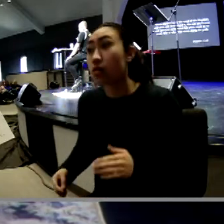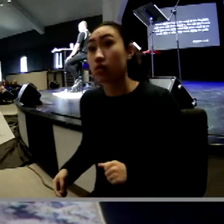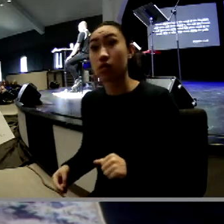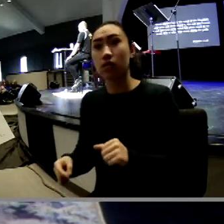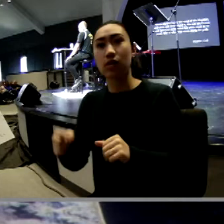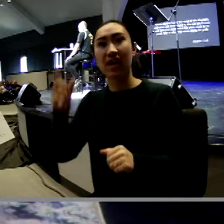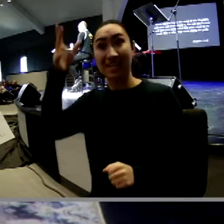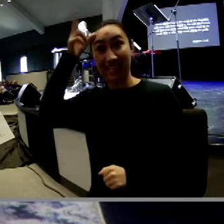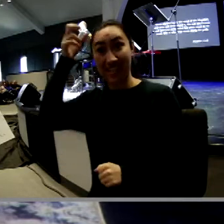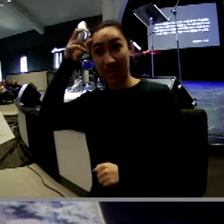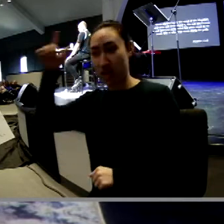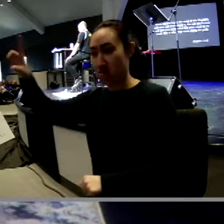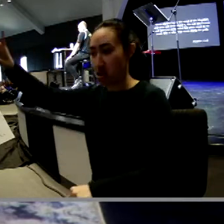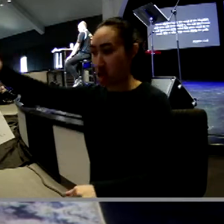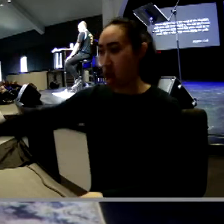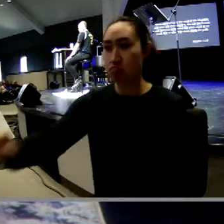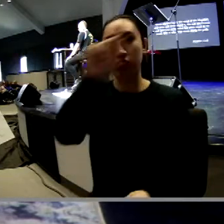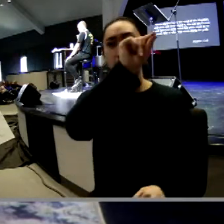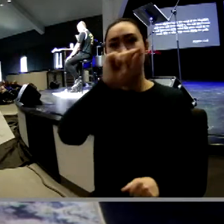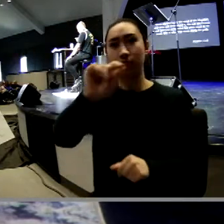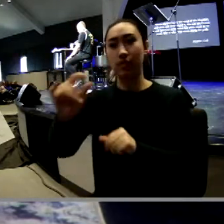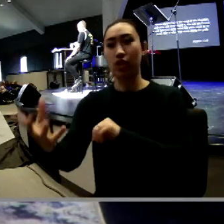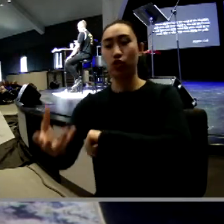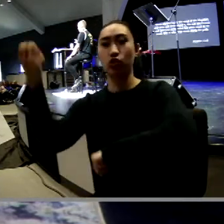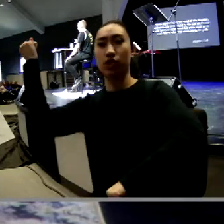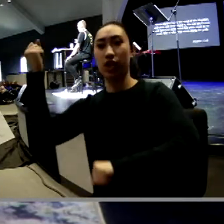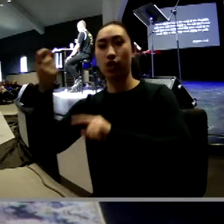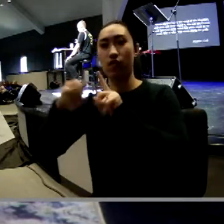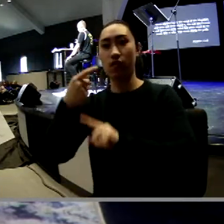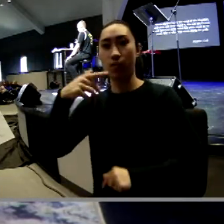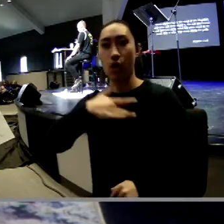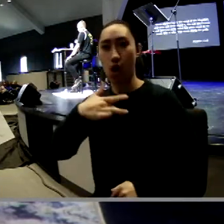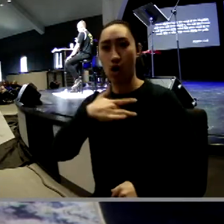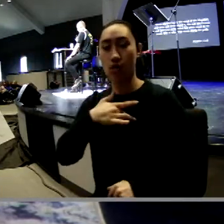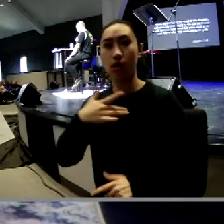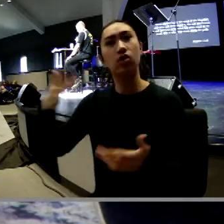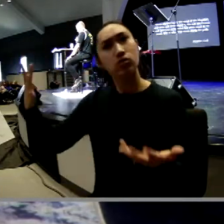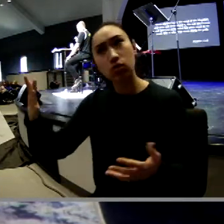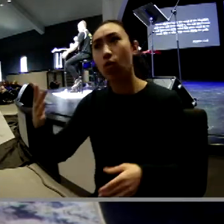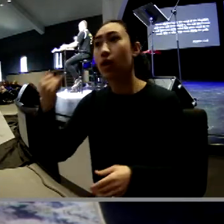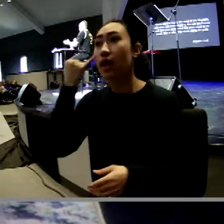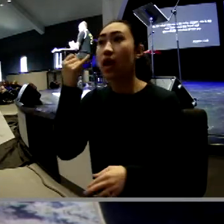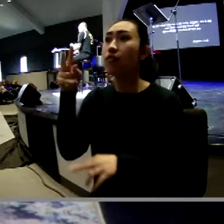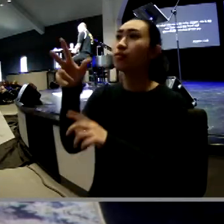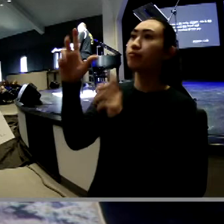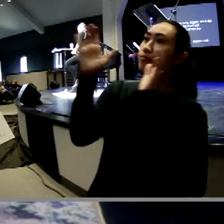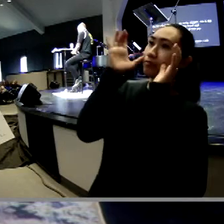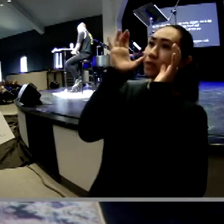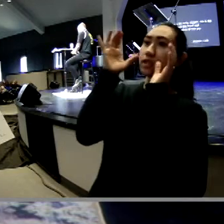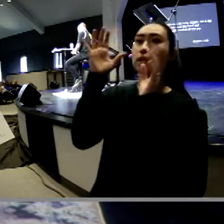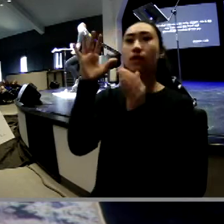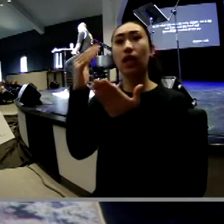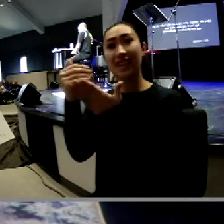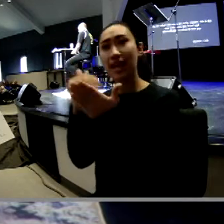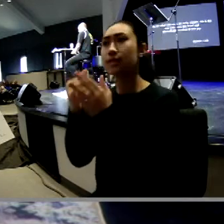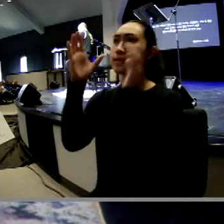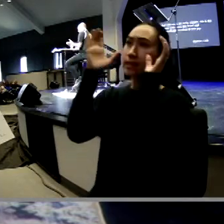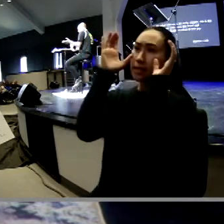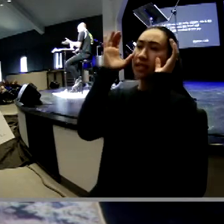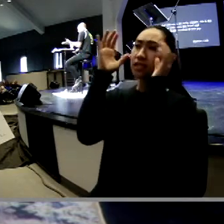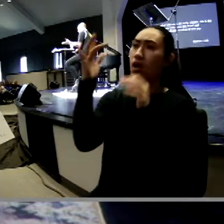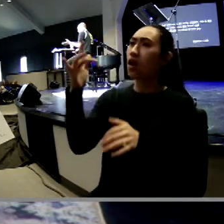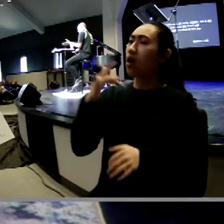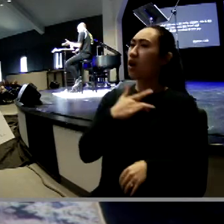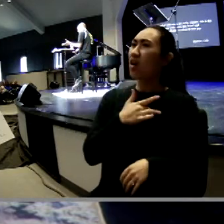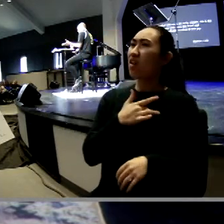snatches away what was sown in their heart. This is the seed along the path. Verse 20, the seed on the rocky ground